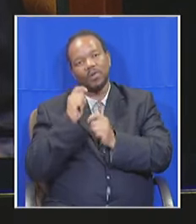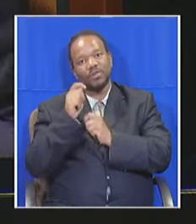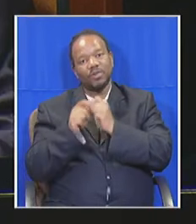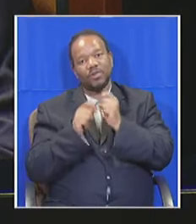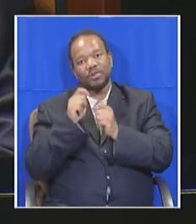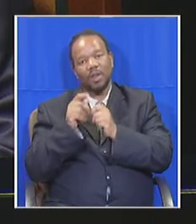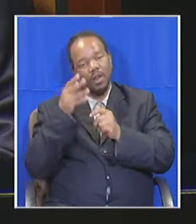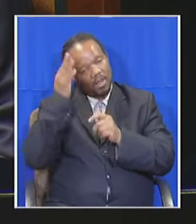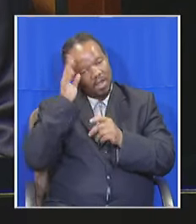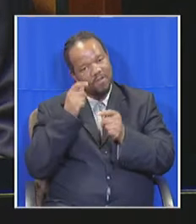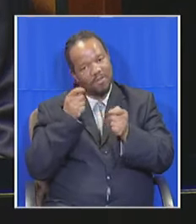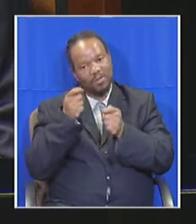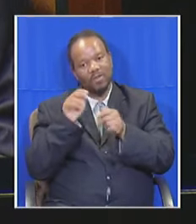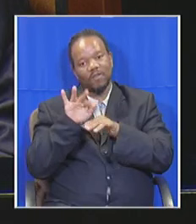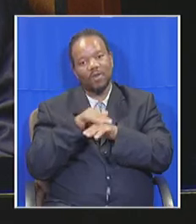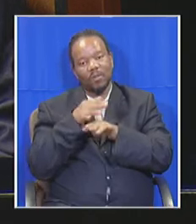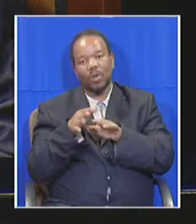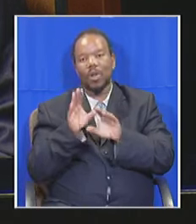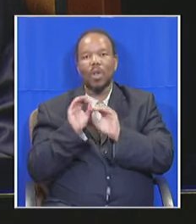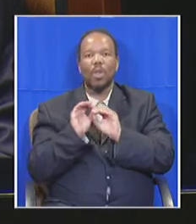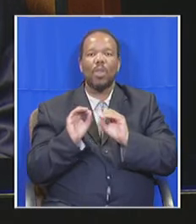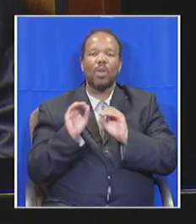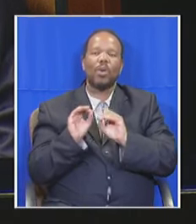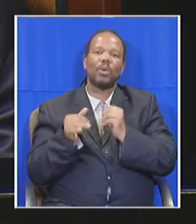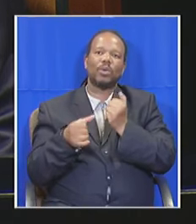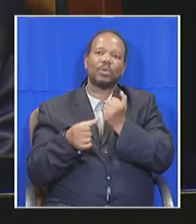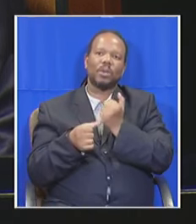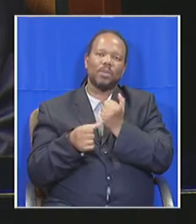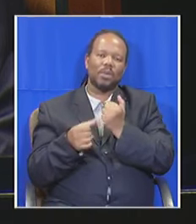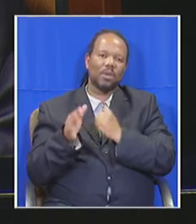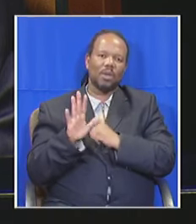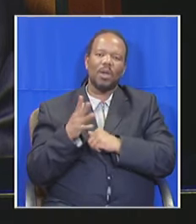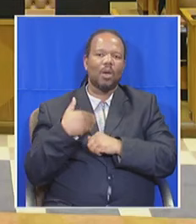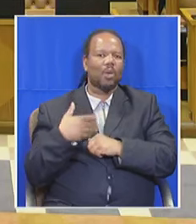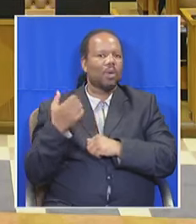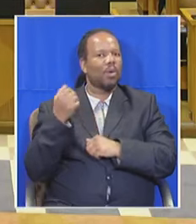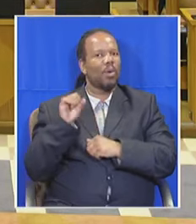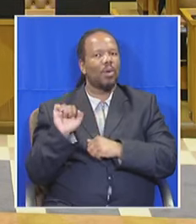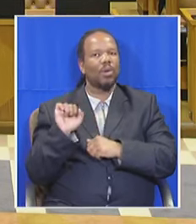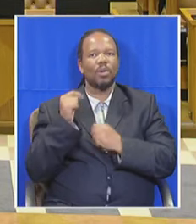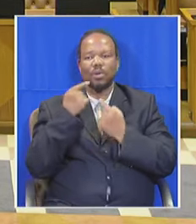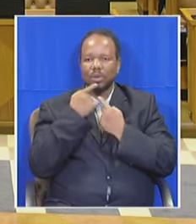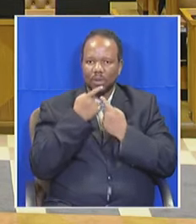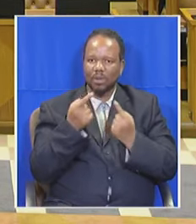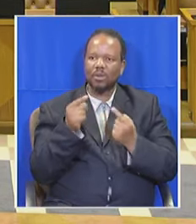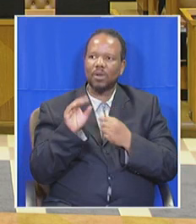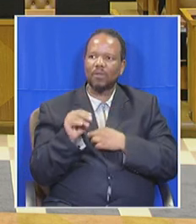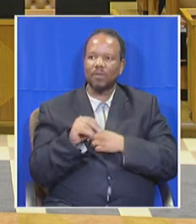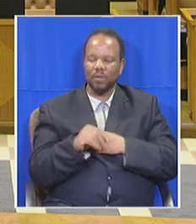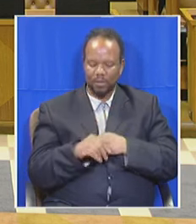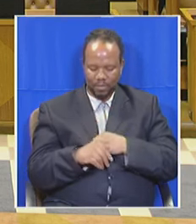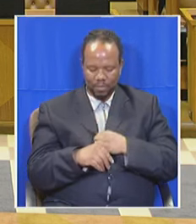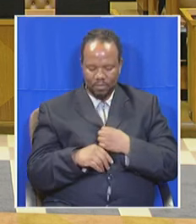Framework? No. Deputy Speaker, we don't have an objection, but we would like to make a declaration, please. Thank okay, you. Go ahead.